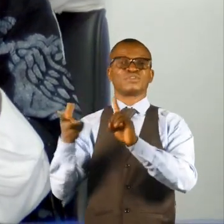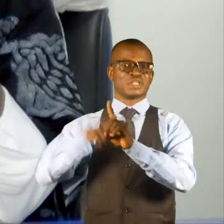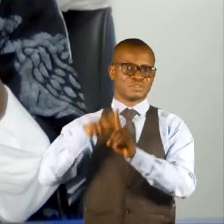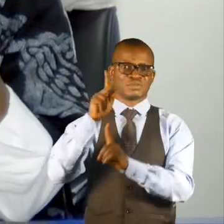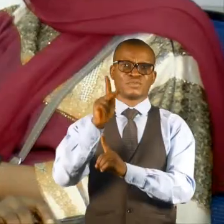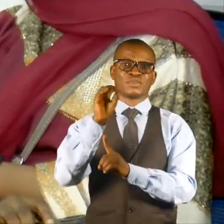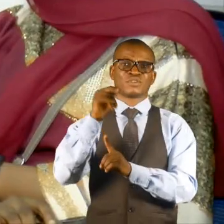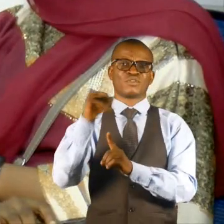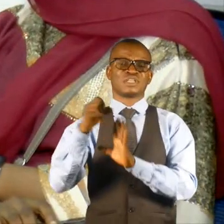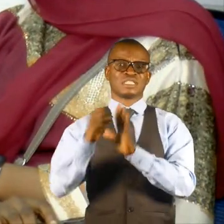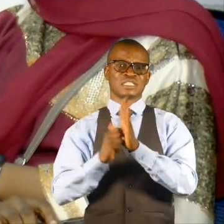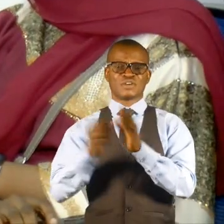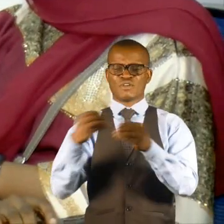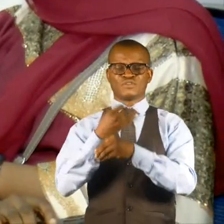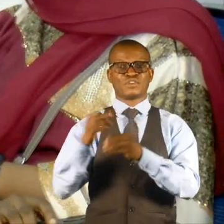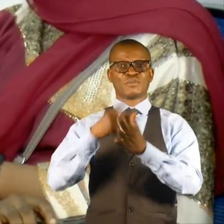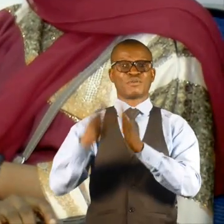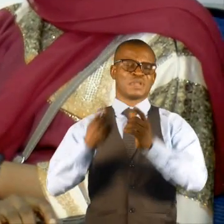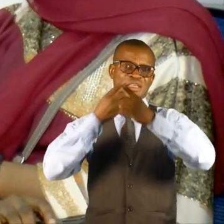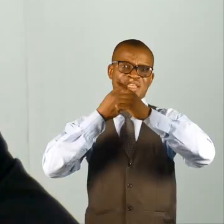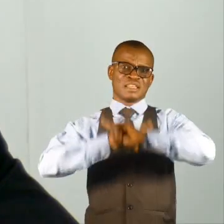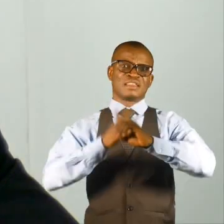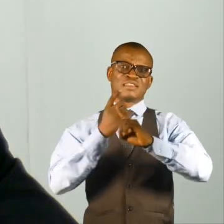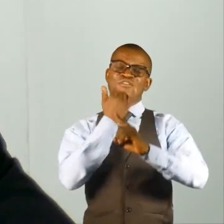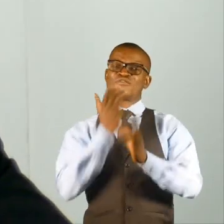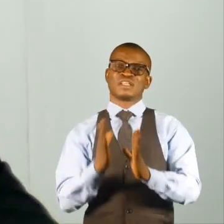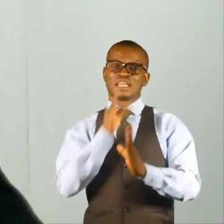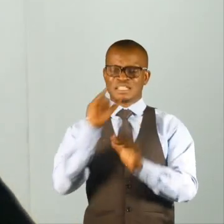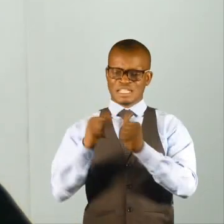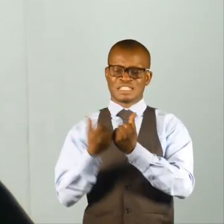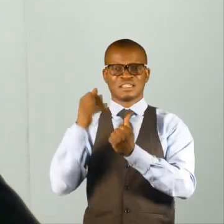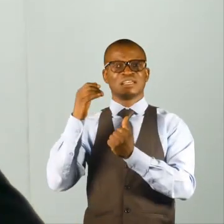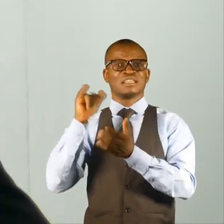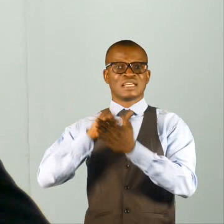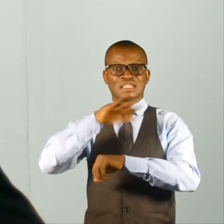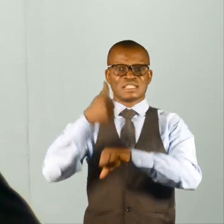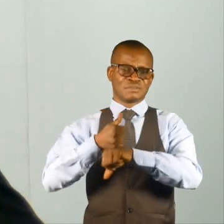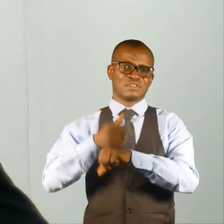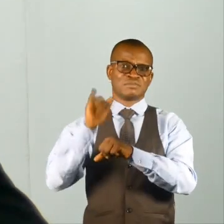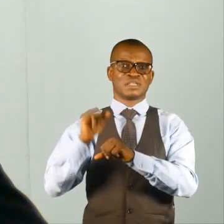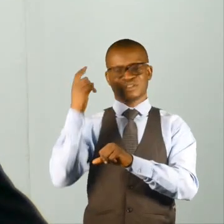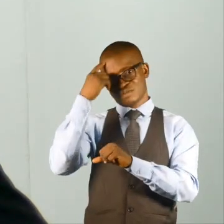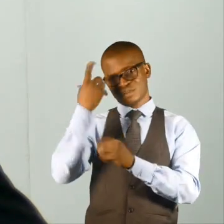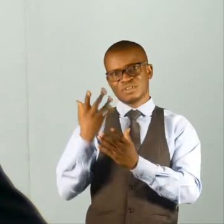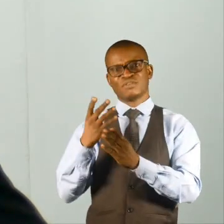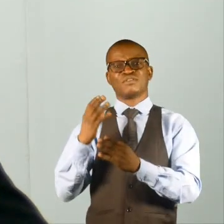of implementation. Kogi State Office of the Public Defender is an agency of the Kogi State government created by